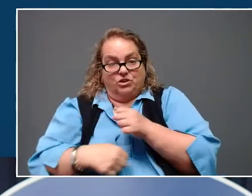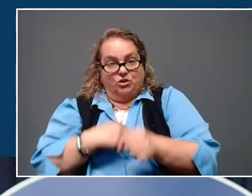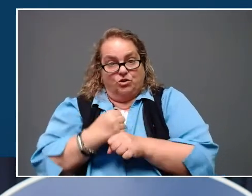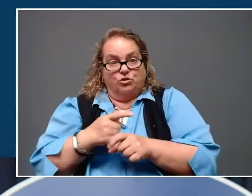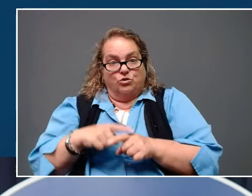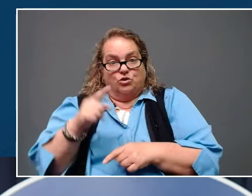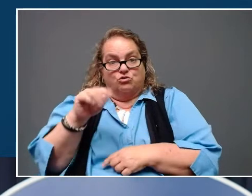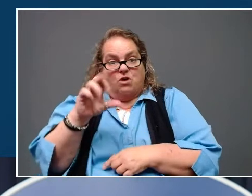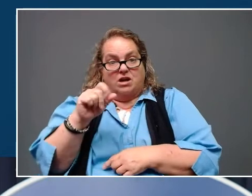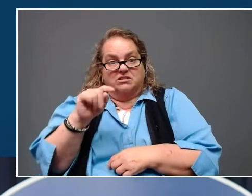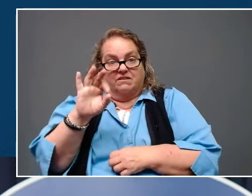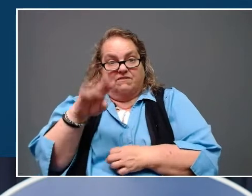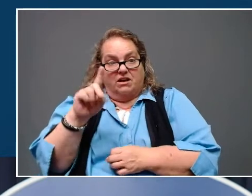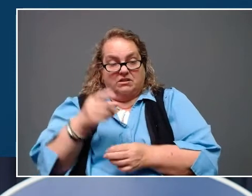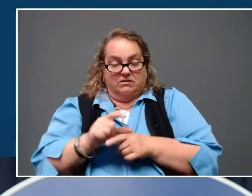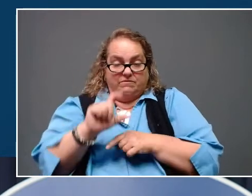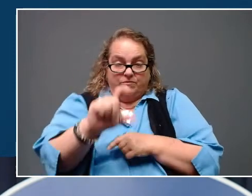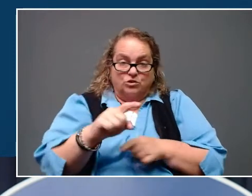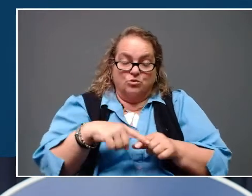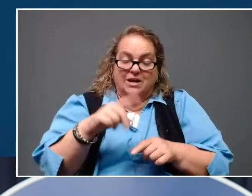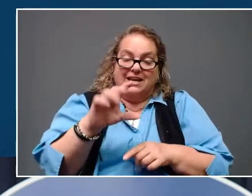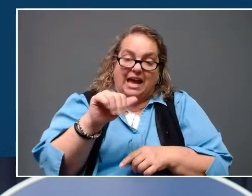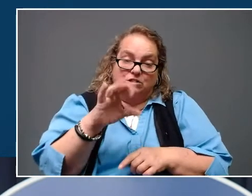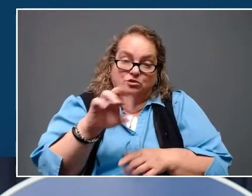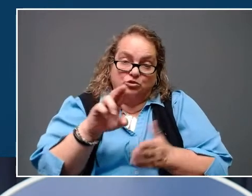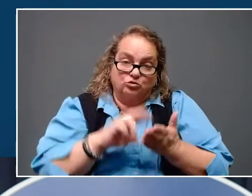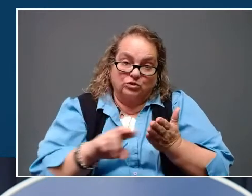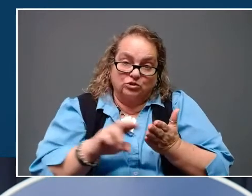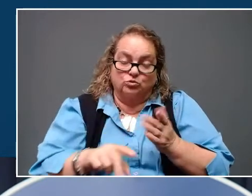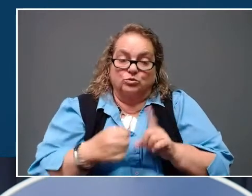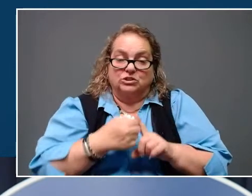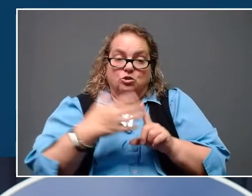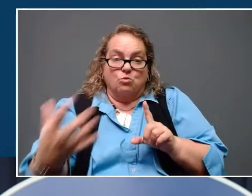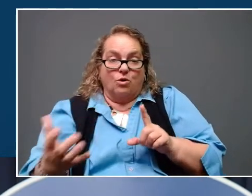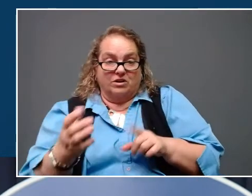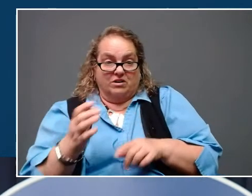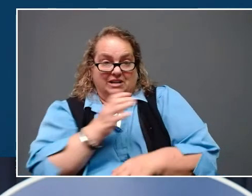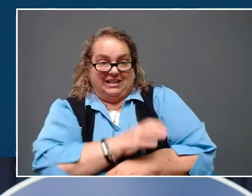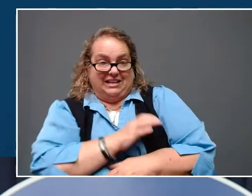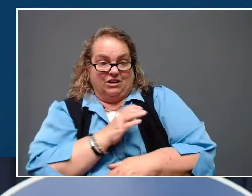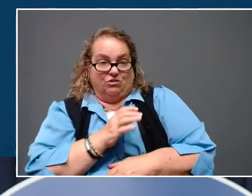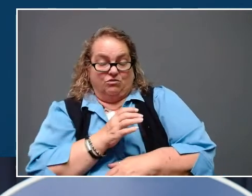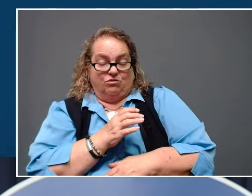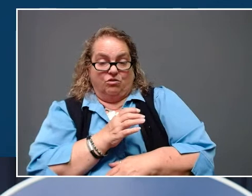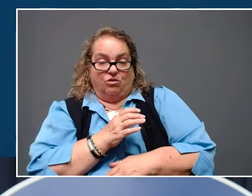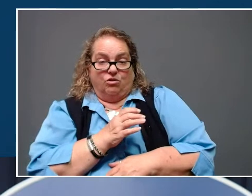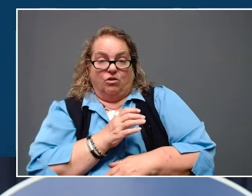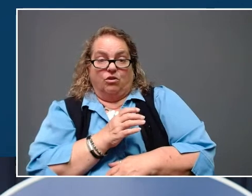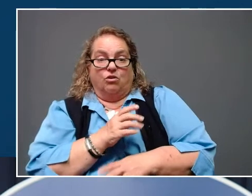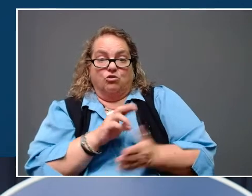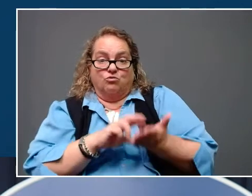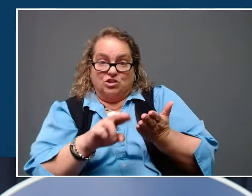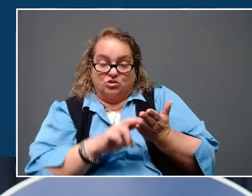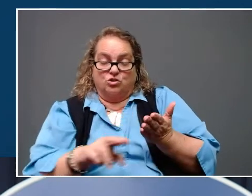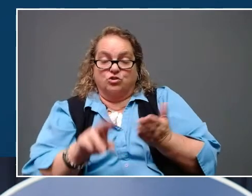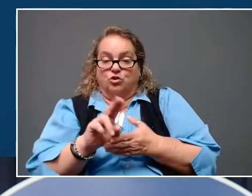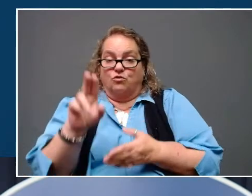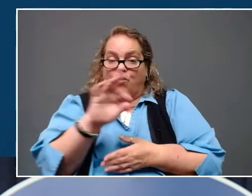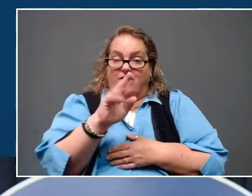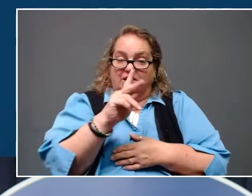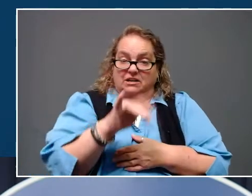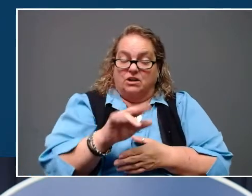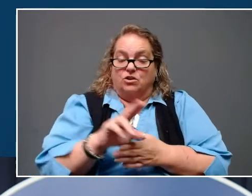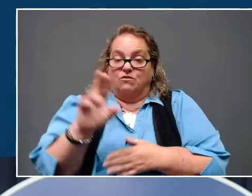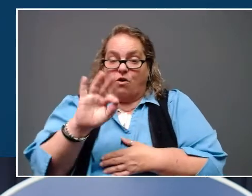pediatric cancer research and supporting the expansion of clinical trials at the University of Kentucky and the University of Louisville. Talking to one of